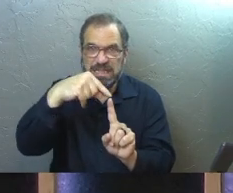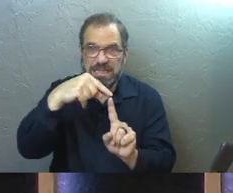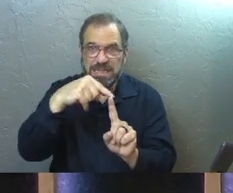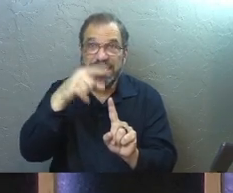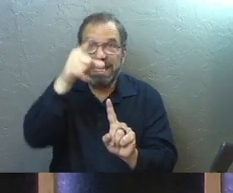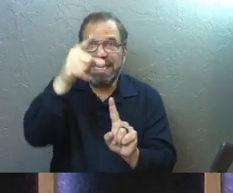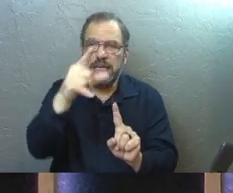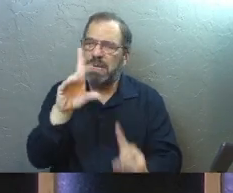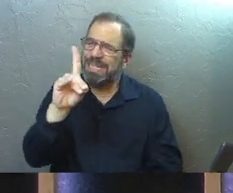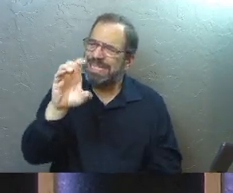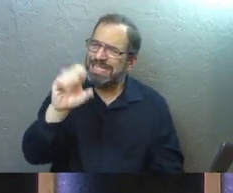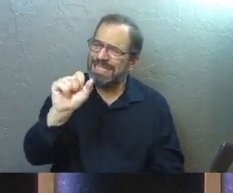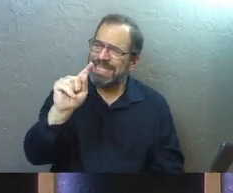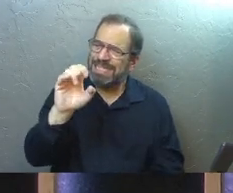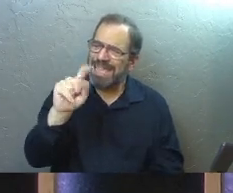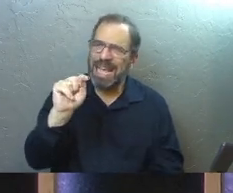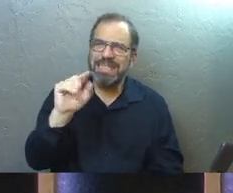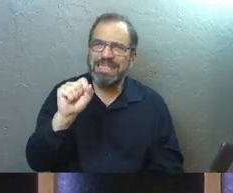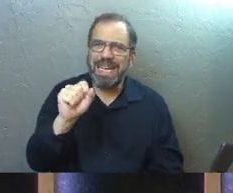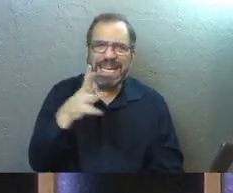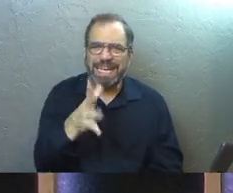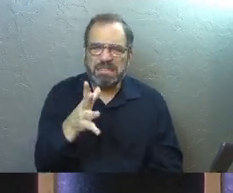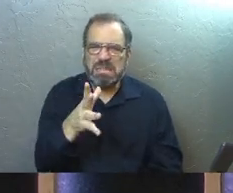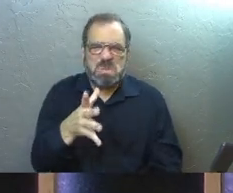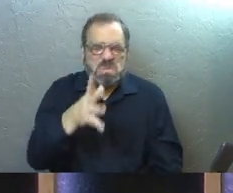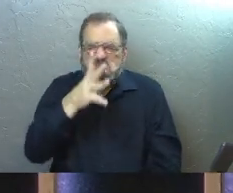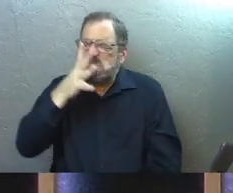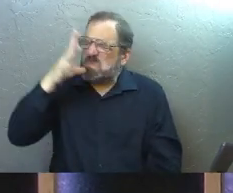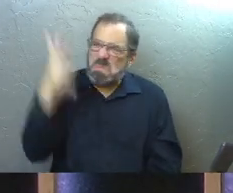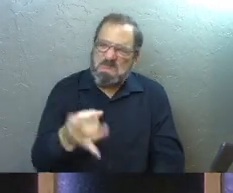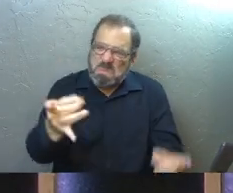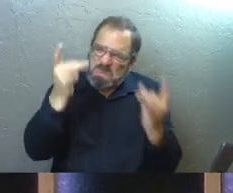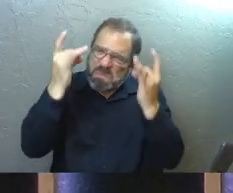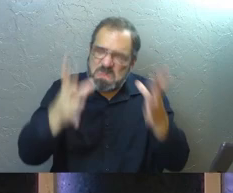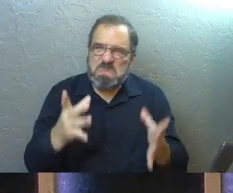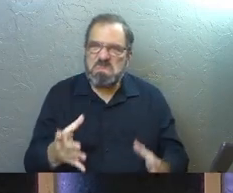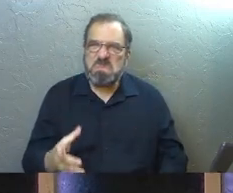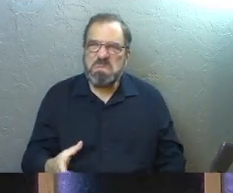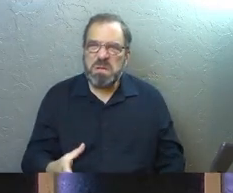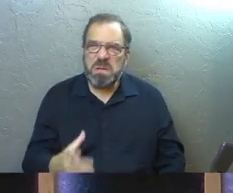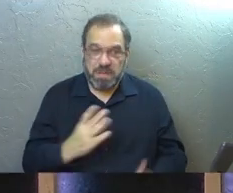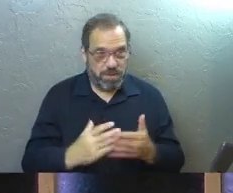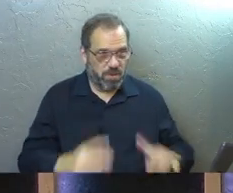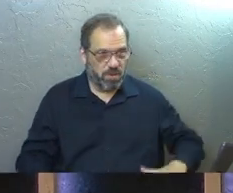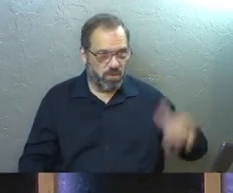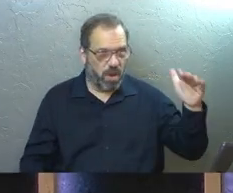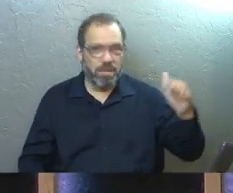he detests, the Hebrew is, it's an abomination to him. Some of you